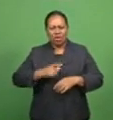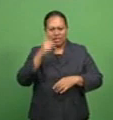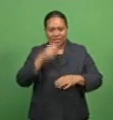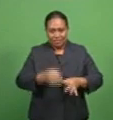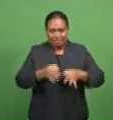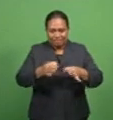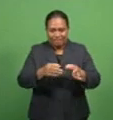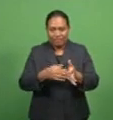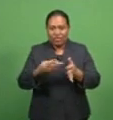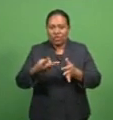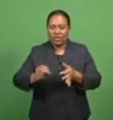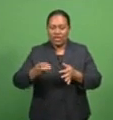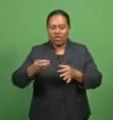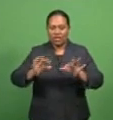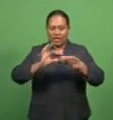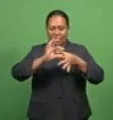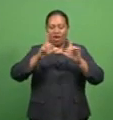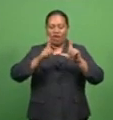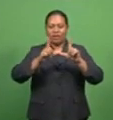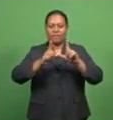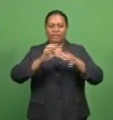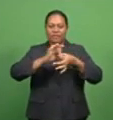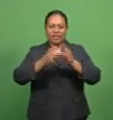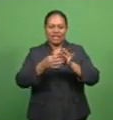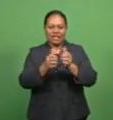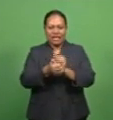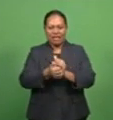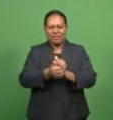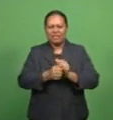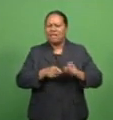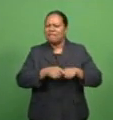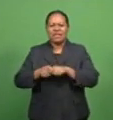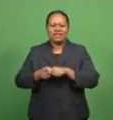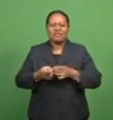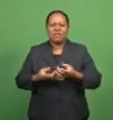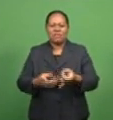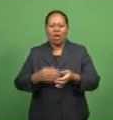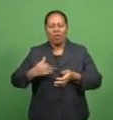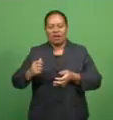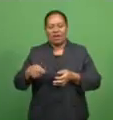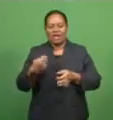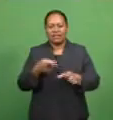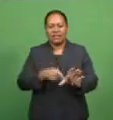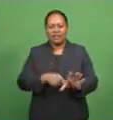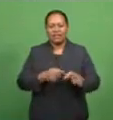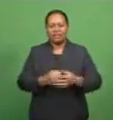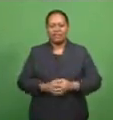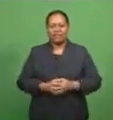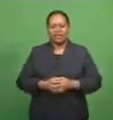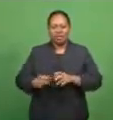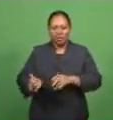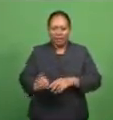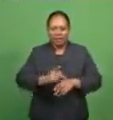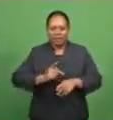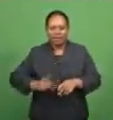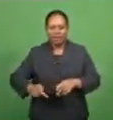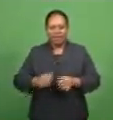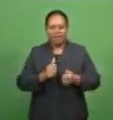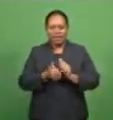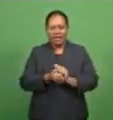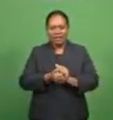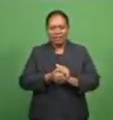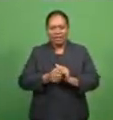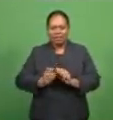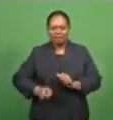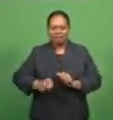of the 2020 Tokyo Olympic Games as a means to prepare well for next year. The Pacific Games triple jump gold medalist